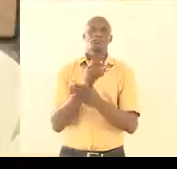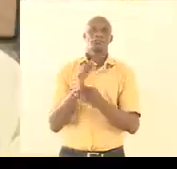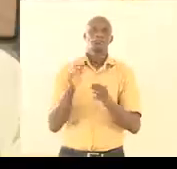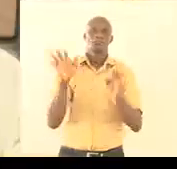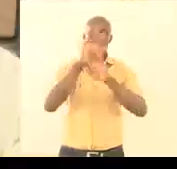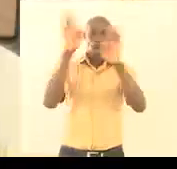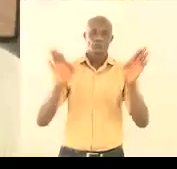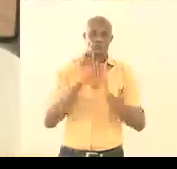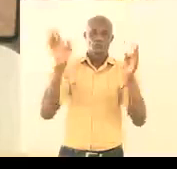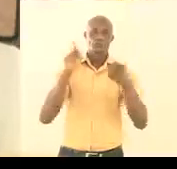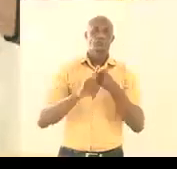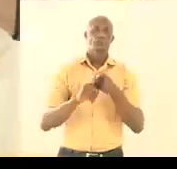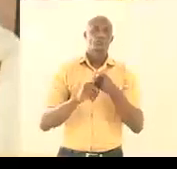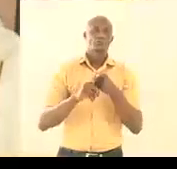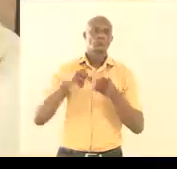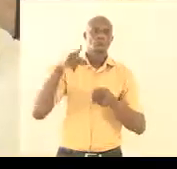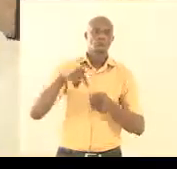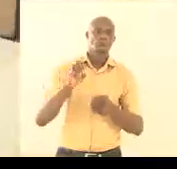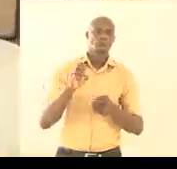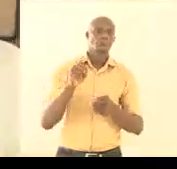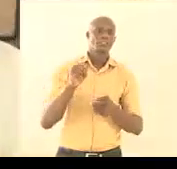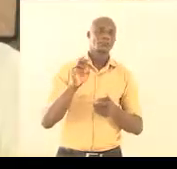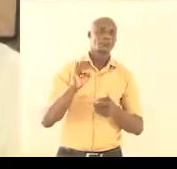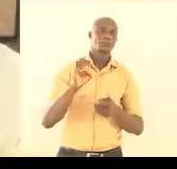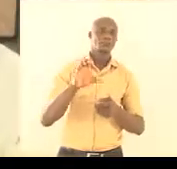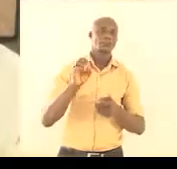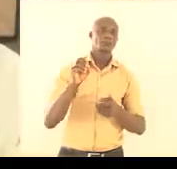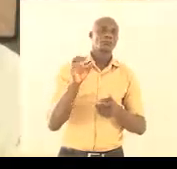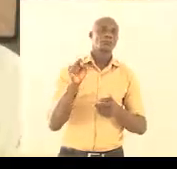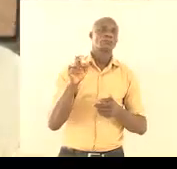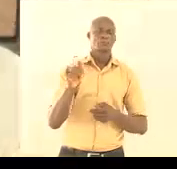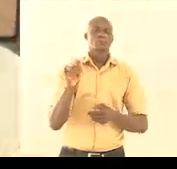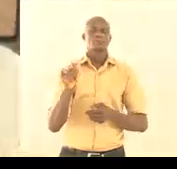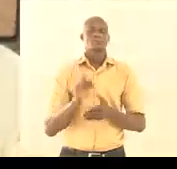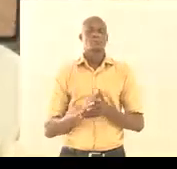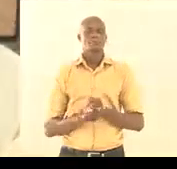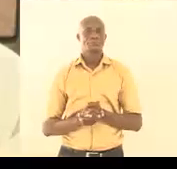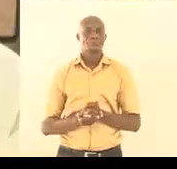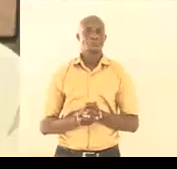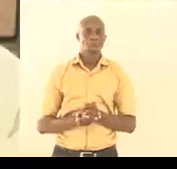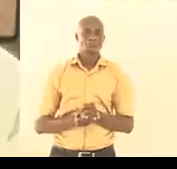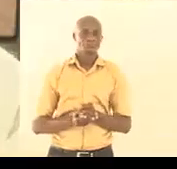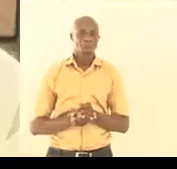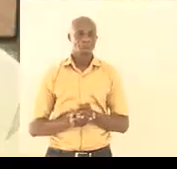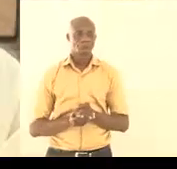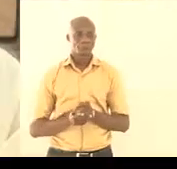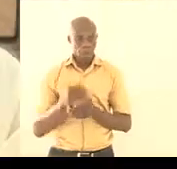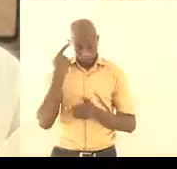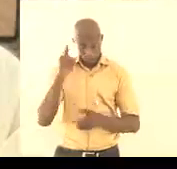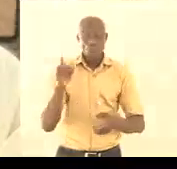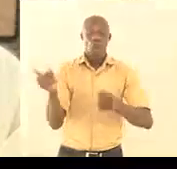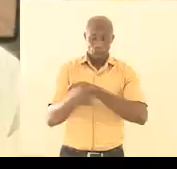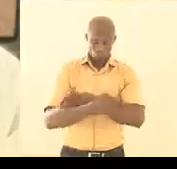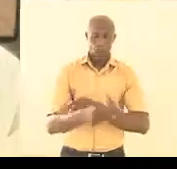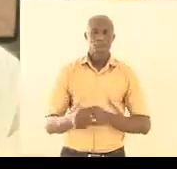Pentecost. Yes. That is the theme. So can you think of a theme more fitting for specifically for the third Sunday